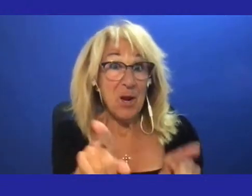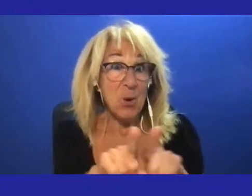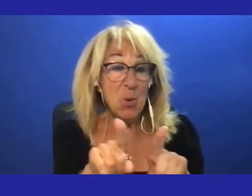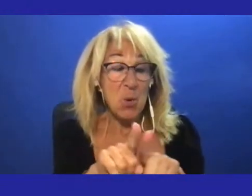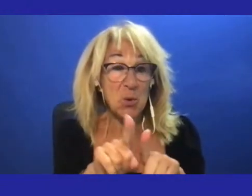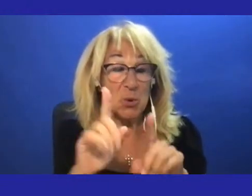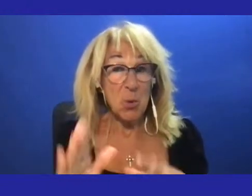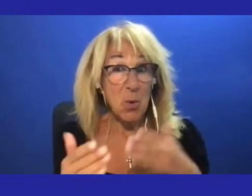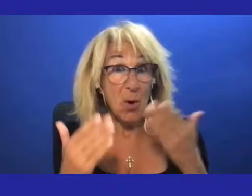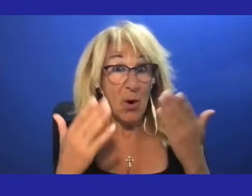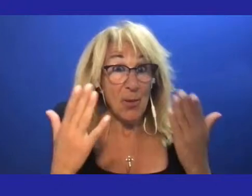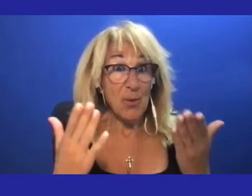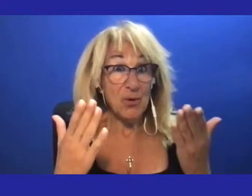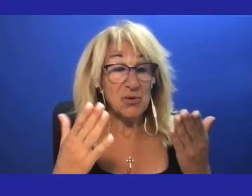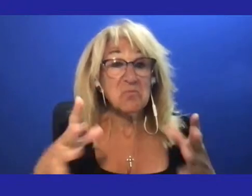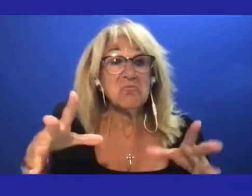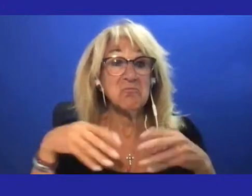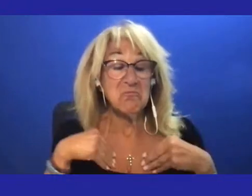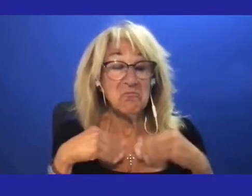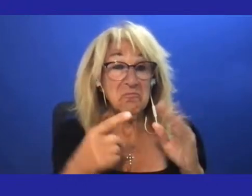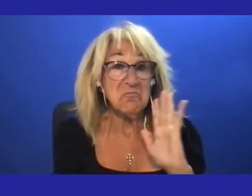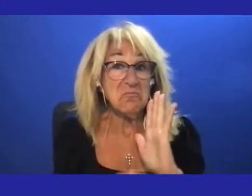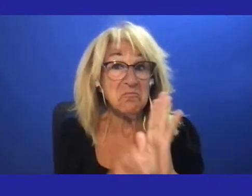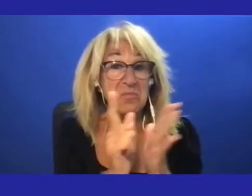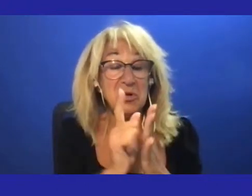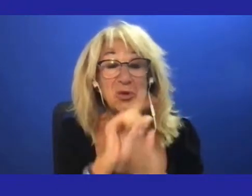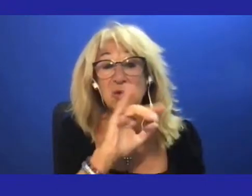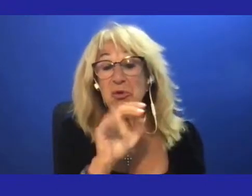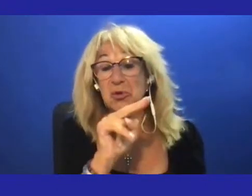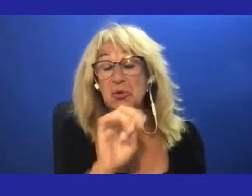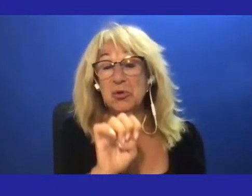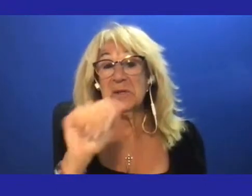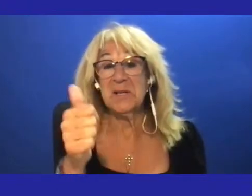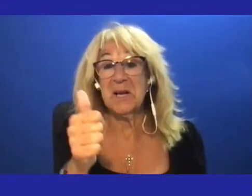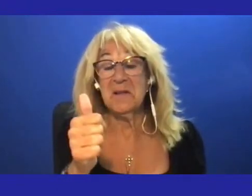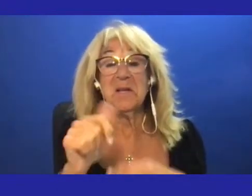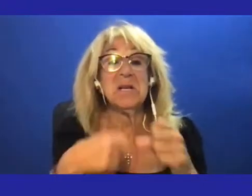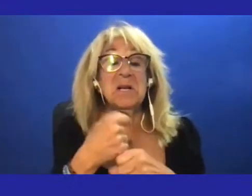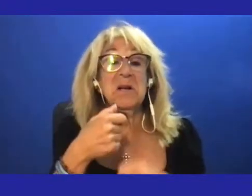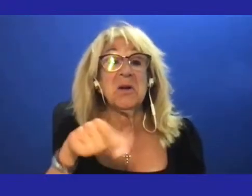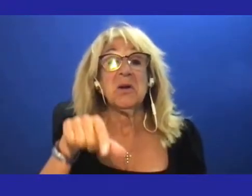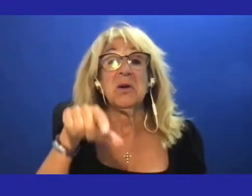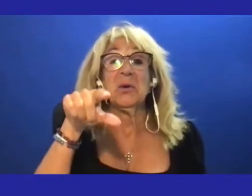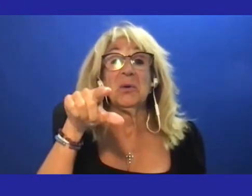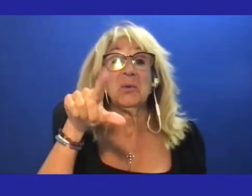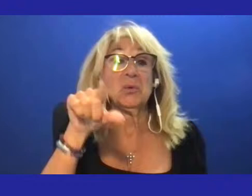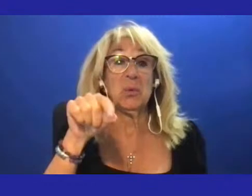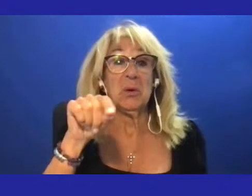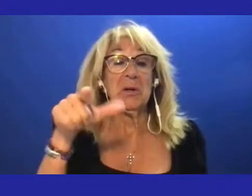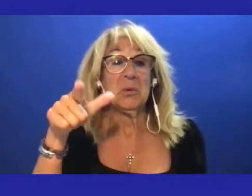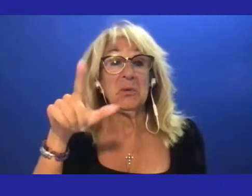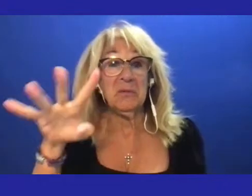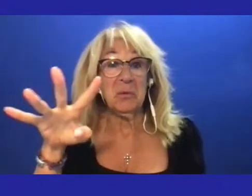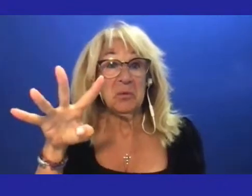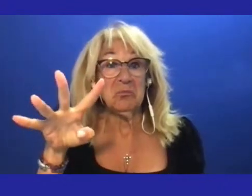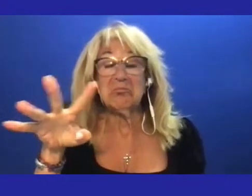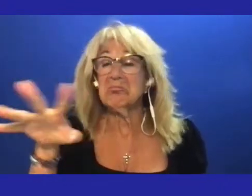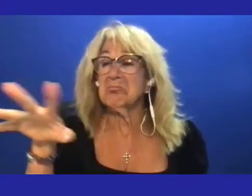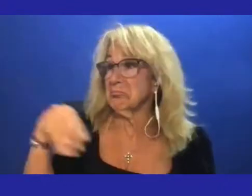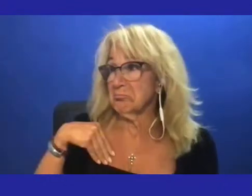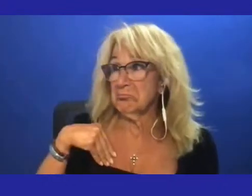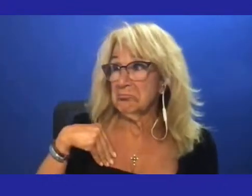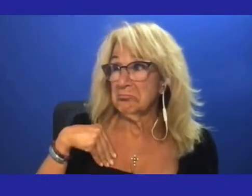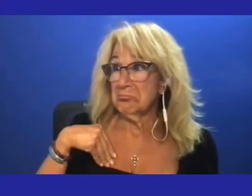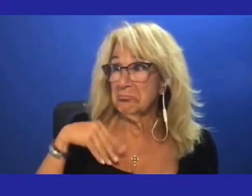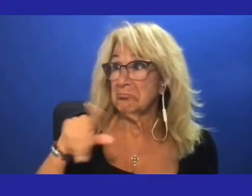They were from June 10th, 24. So moved. All right, so let me ask individually. Dr. Pagan? Yes. Dr. Martone? Yes.